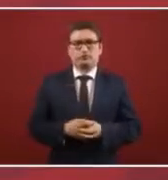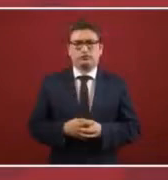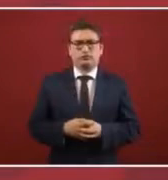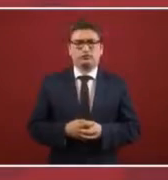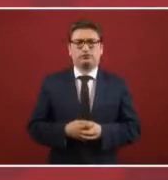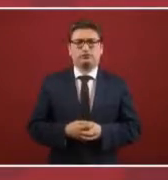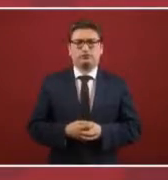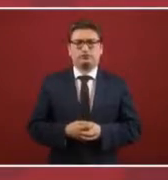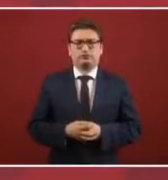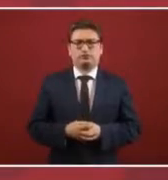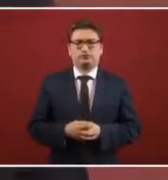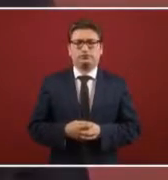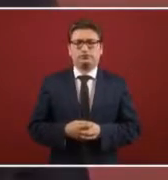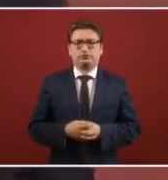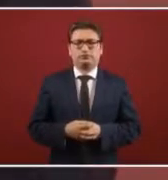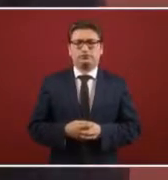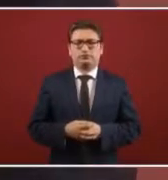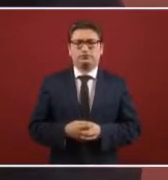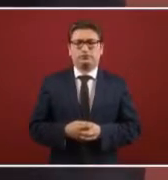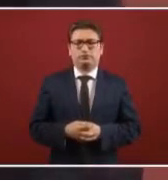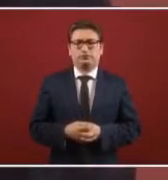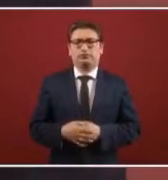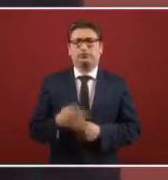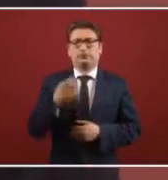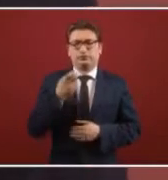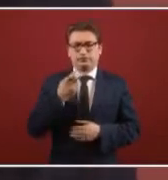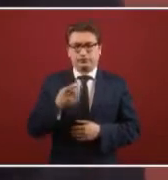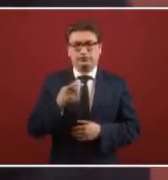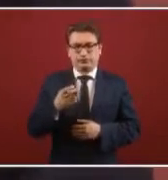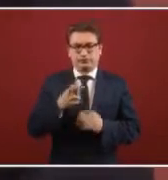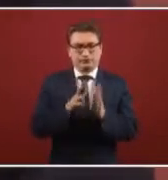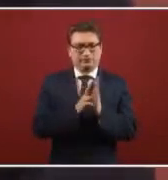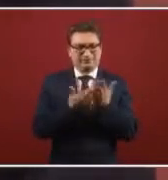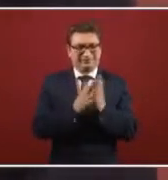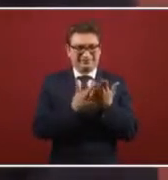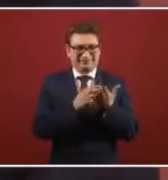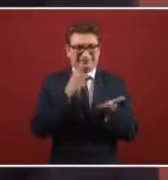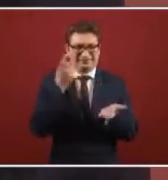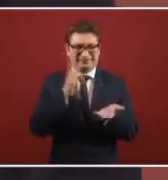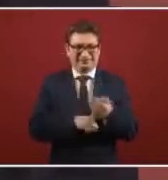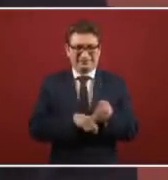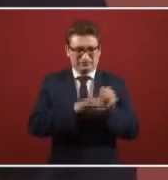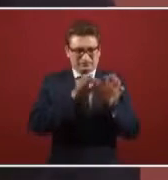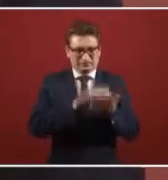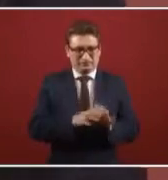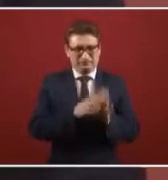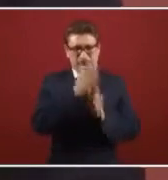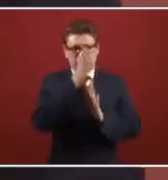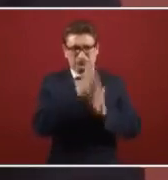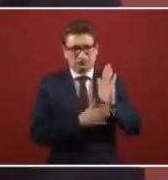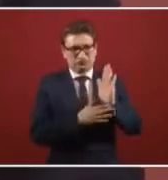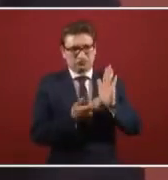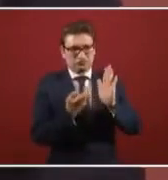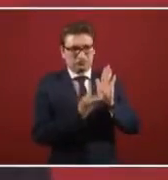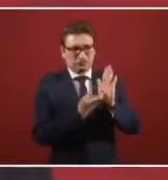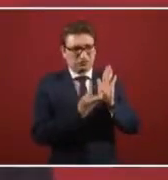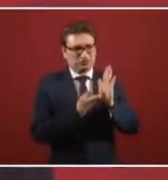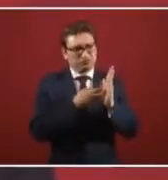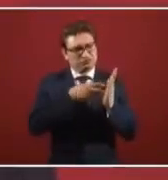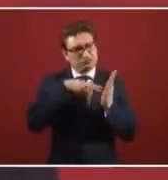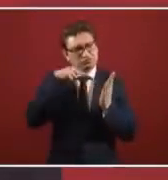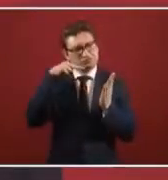the necesita. impoverished of our country. Entonces, en la revista So in the periodical or newspaper, they